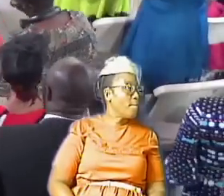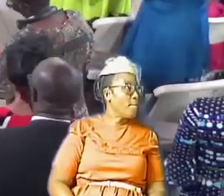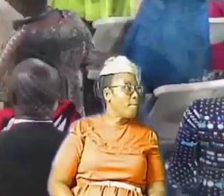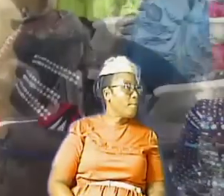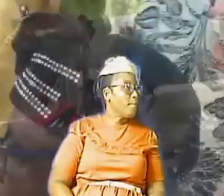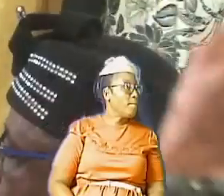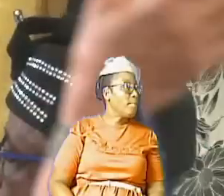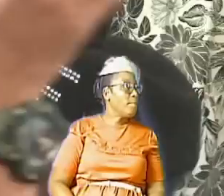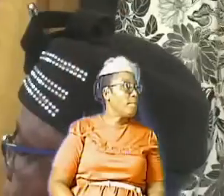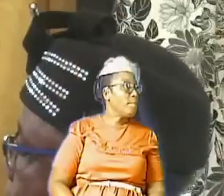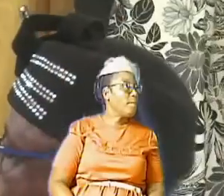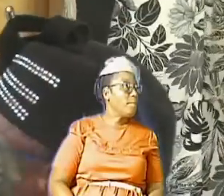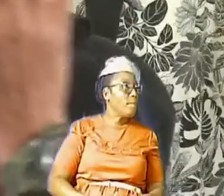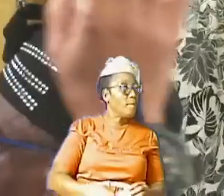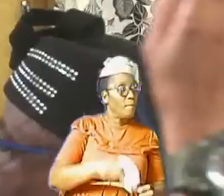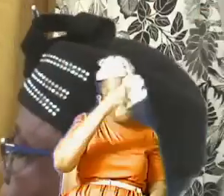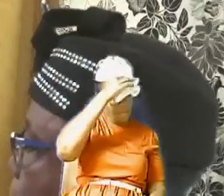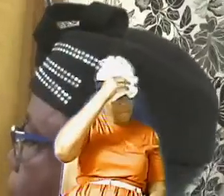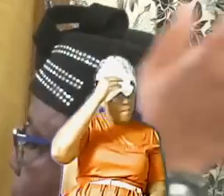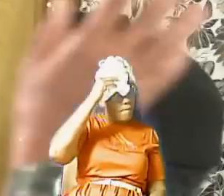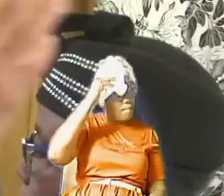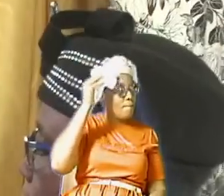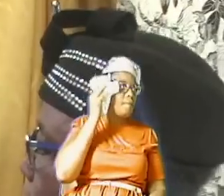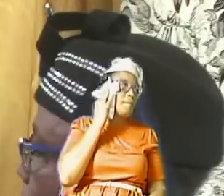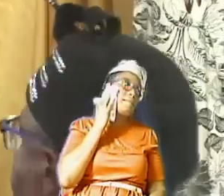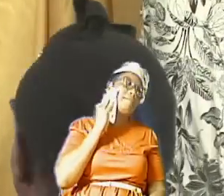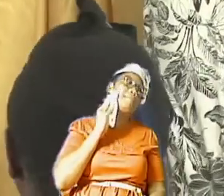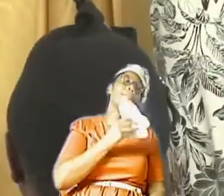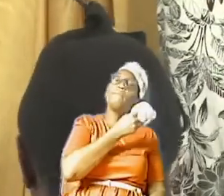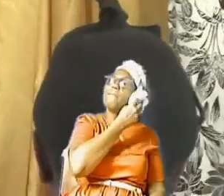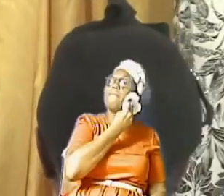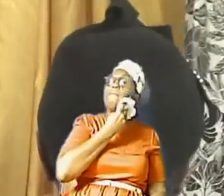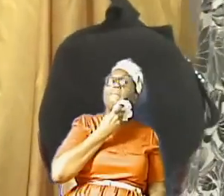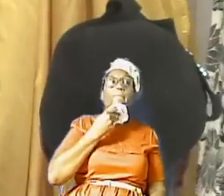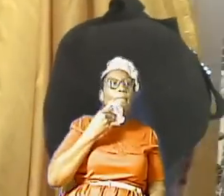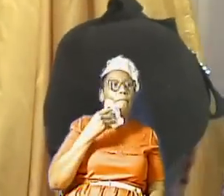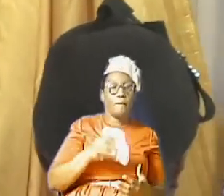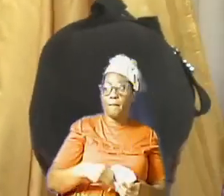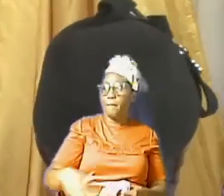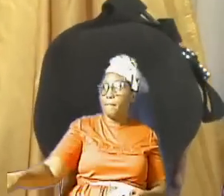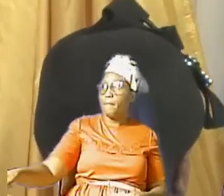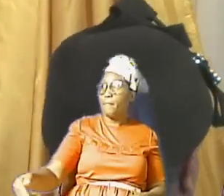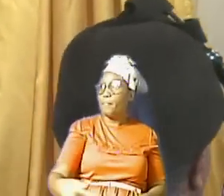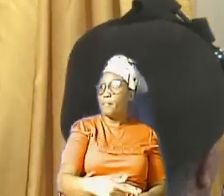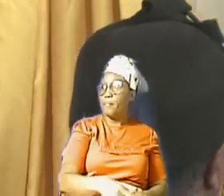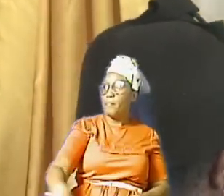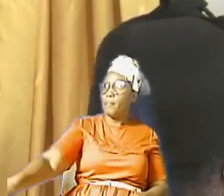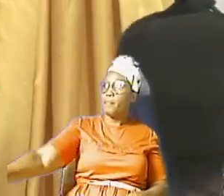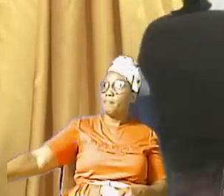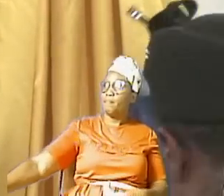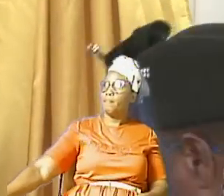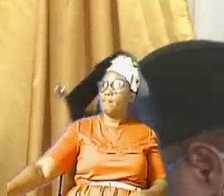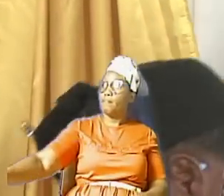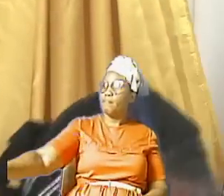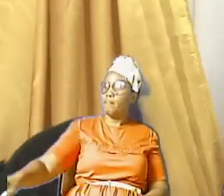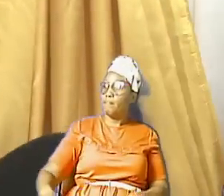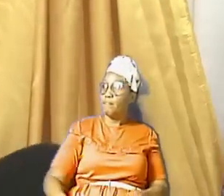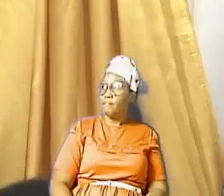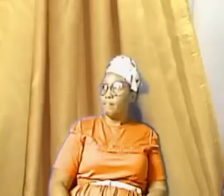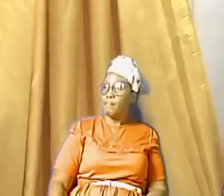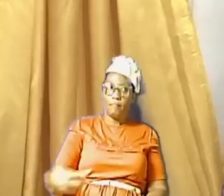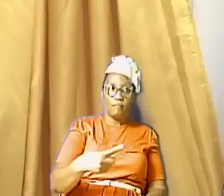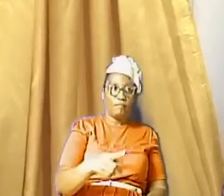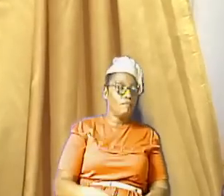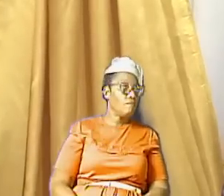Hallelujah. Thank you, Jesus. Thank you, great God. You're worthy this morning, from the rising of the